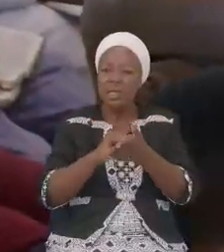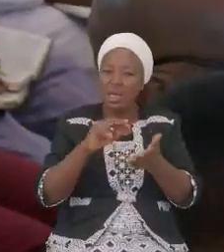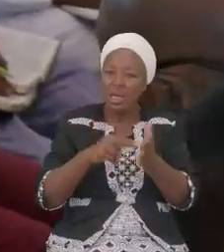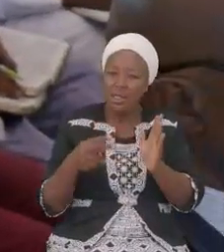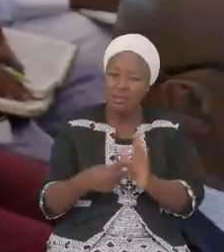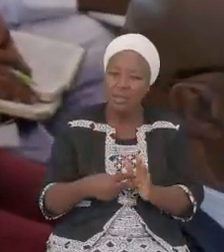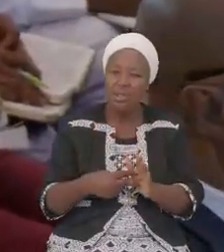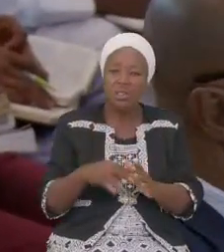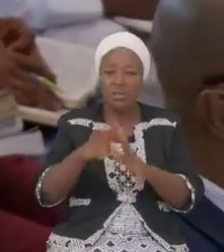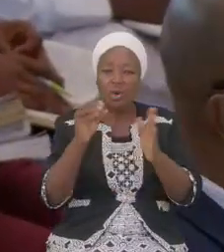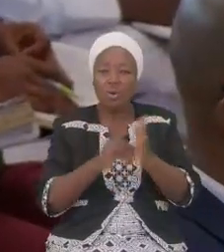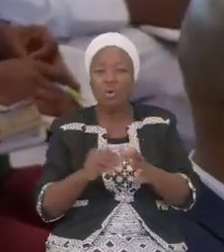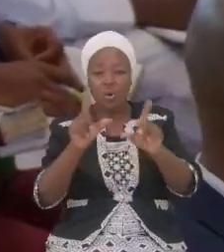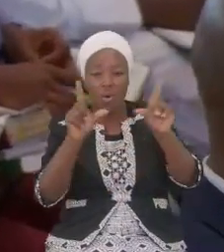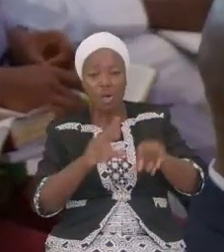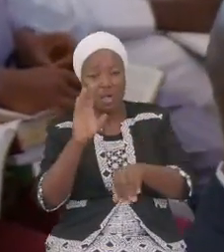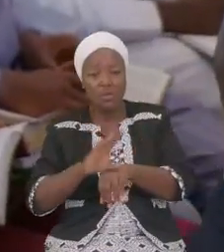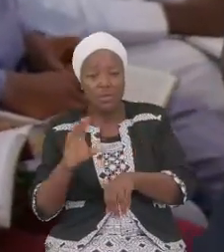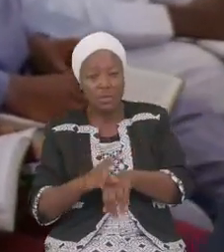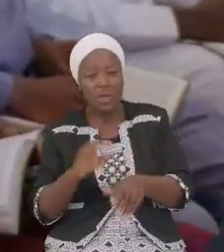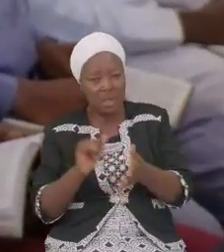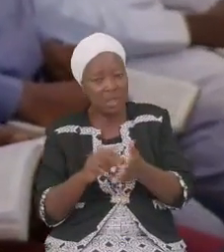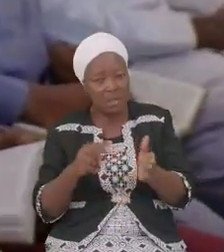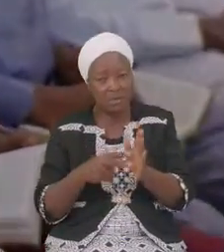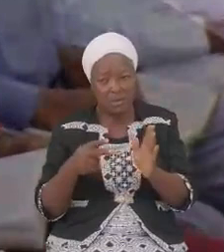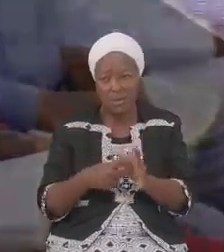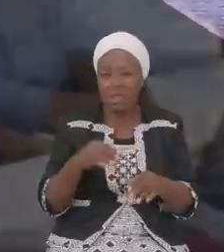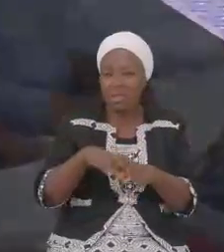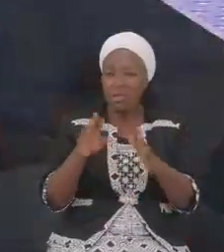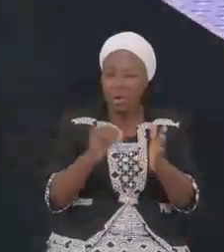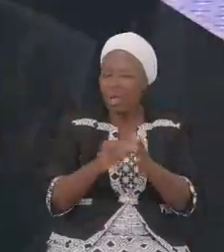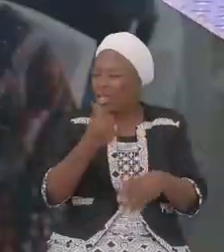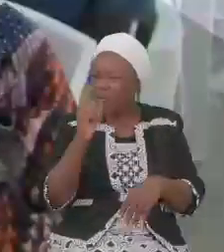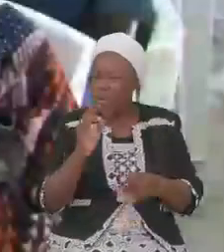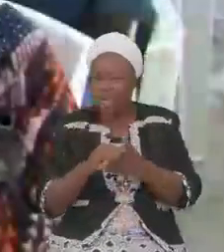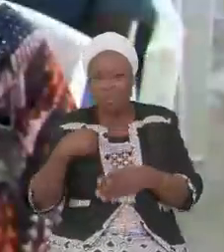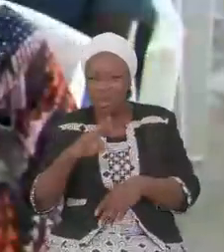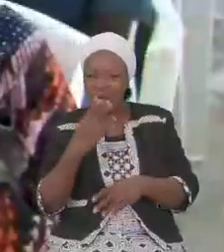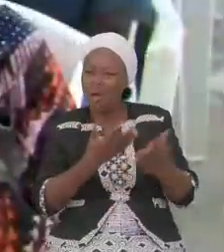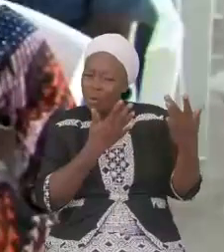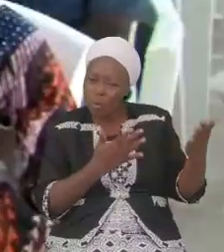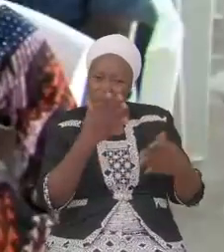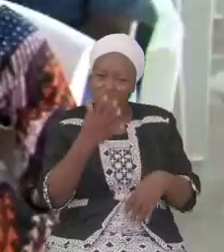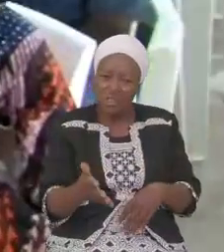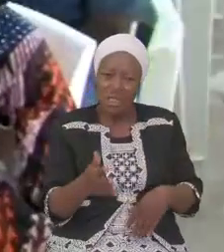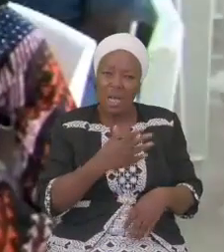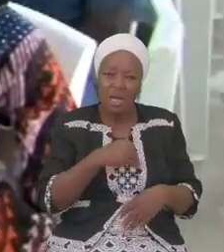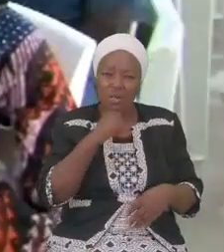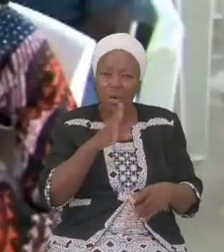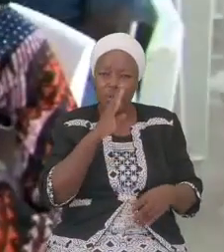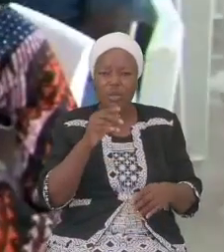own local church. That means here at the headquarters church. That means anywhere we are. Tarry there. And don't be too